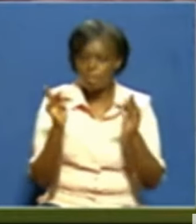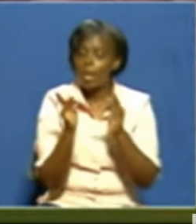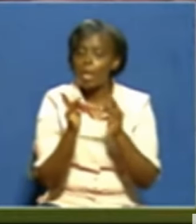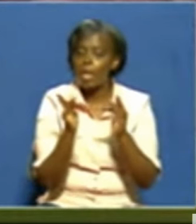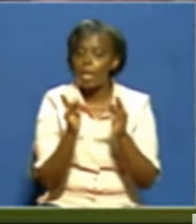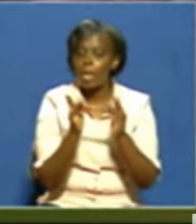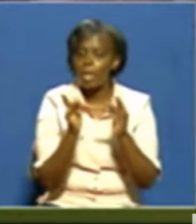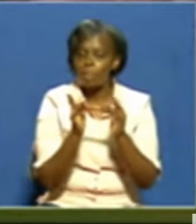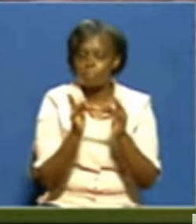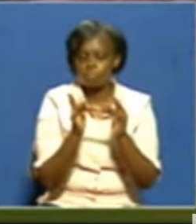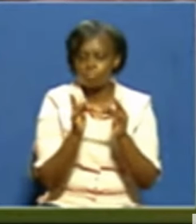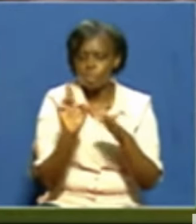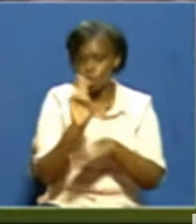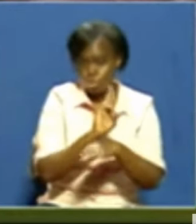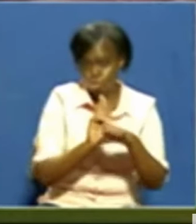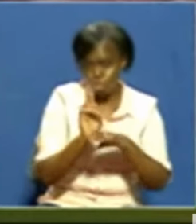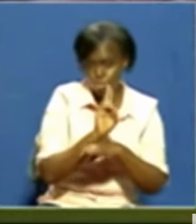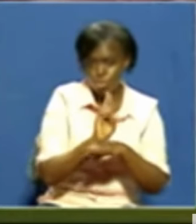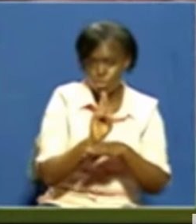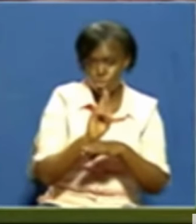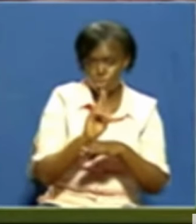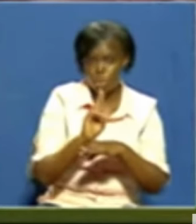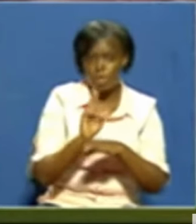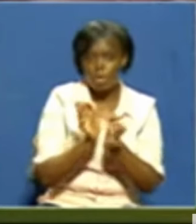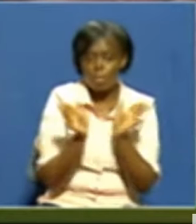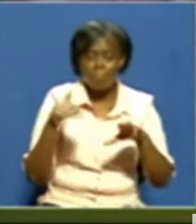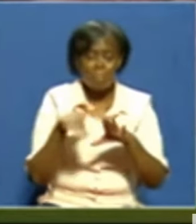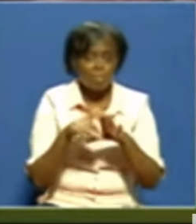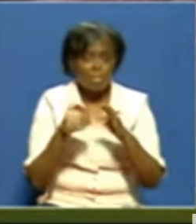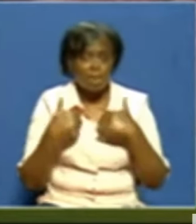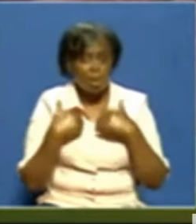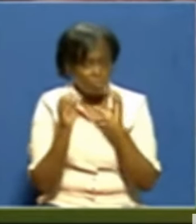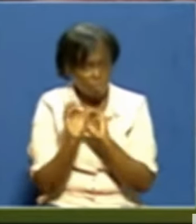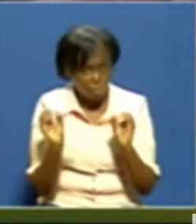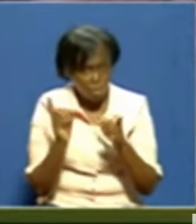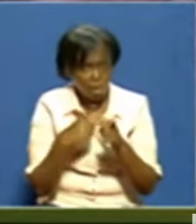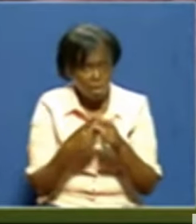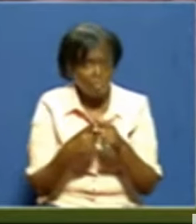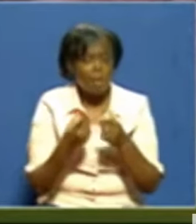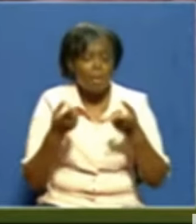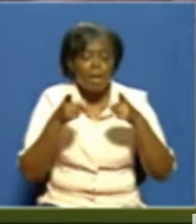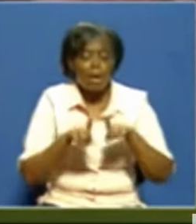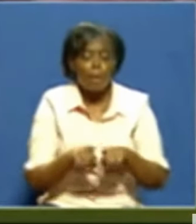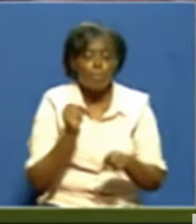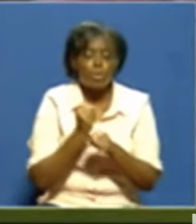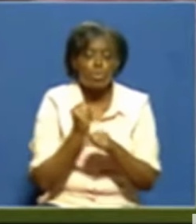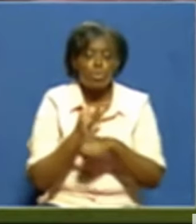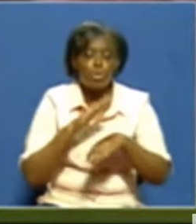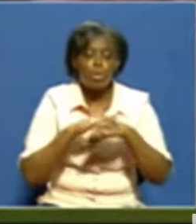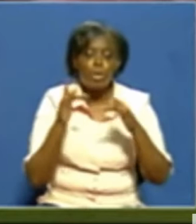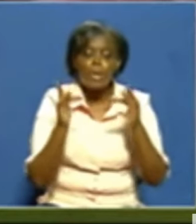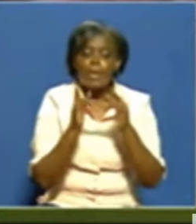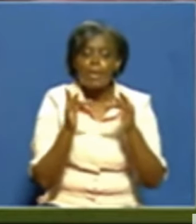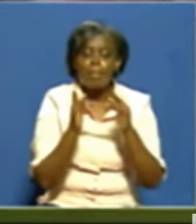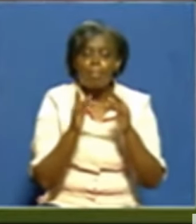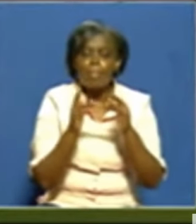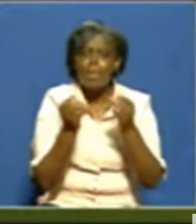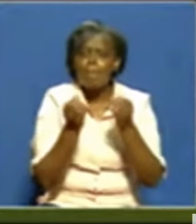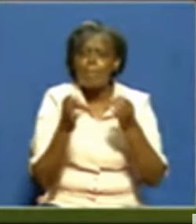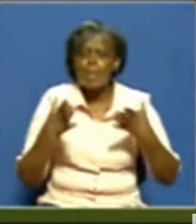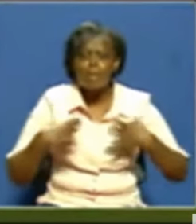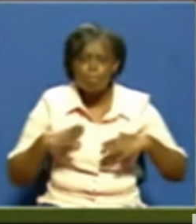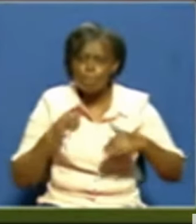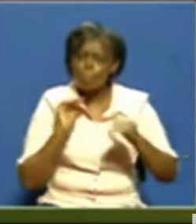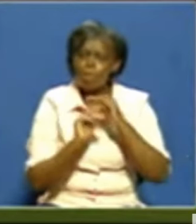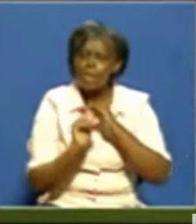electronics. And I keep thinking, if you don't have a public participation, and then you end up just doing website, how many Kenyans have access to